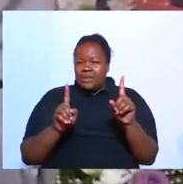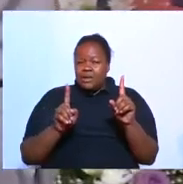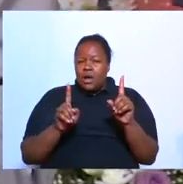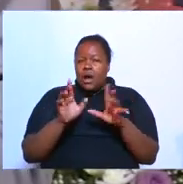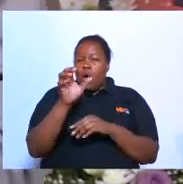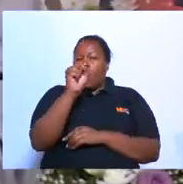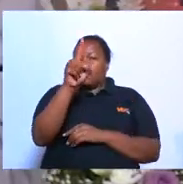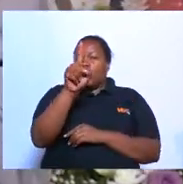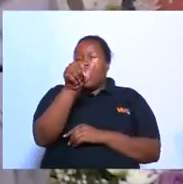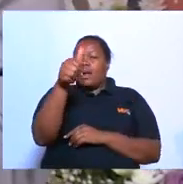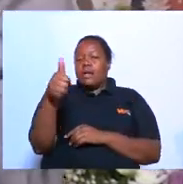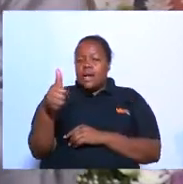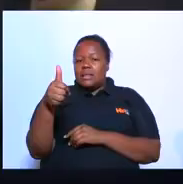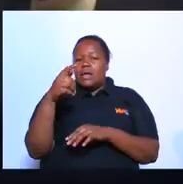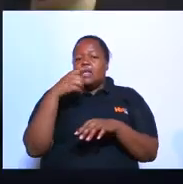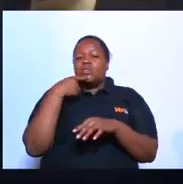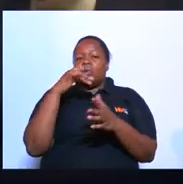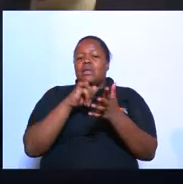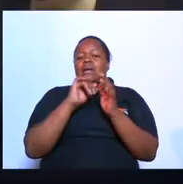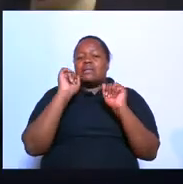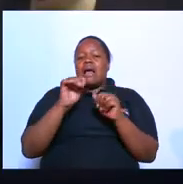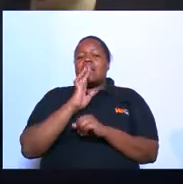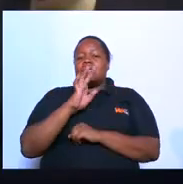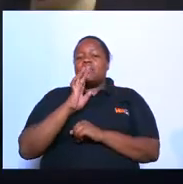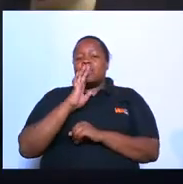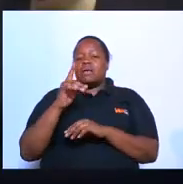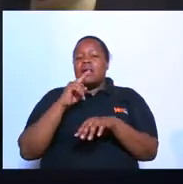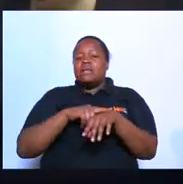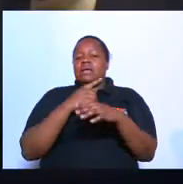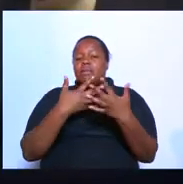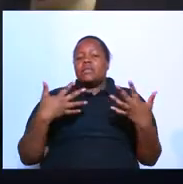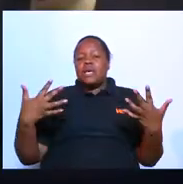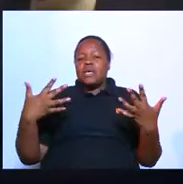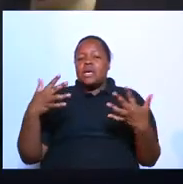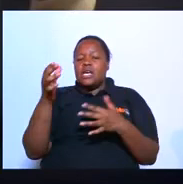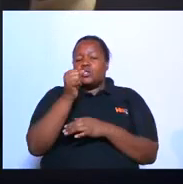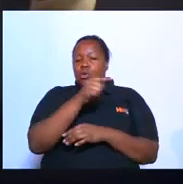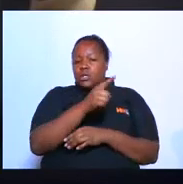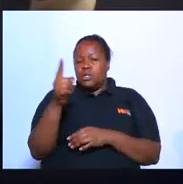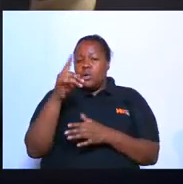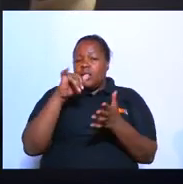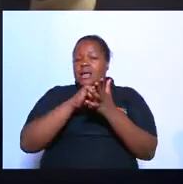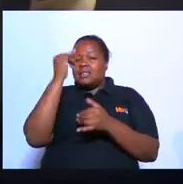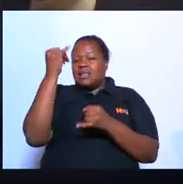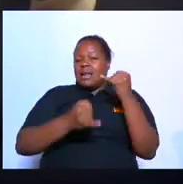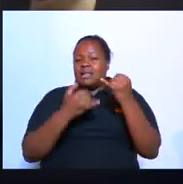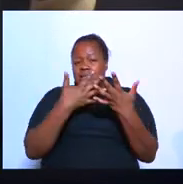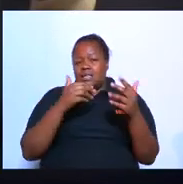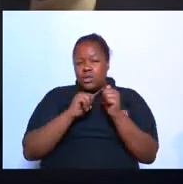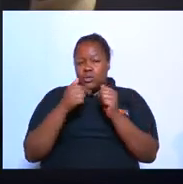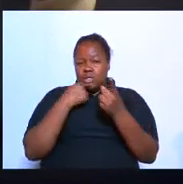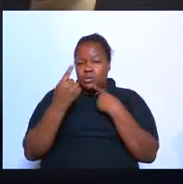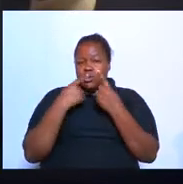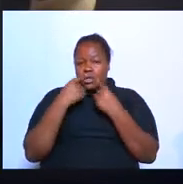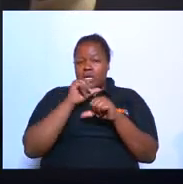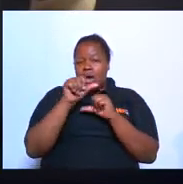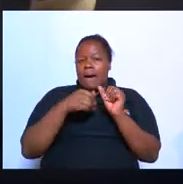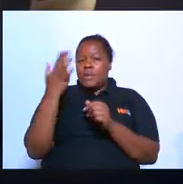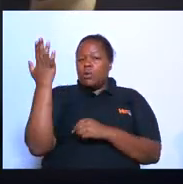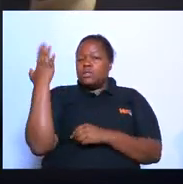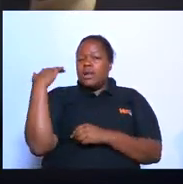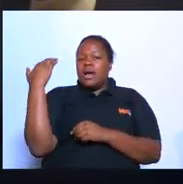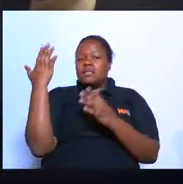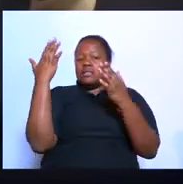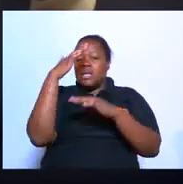accountable to speak up when something is bolting you this is the last thing we say last evening